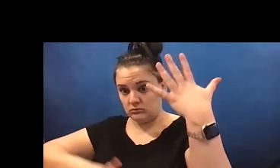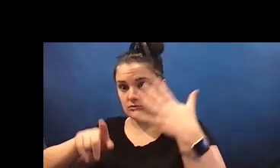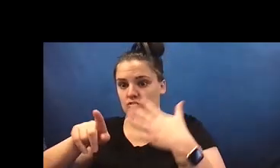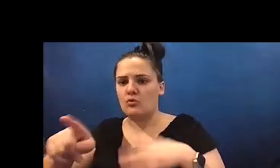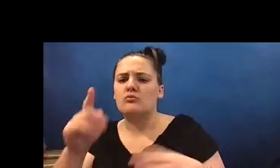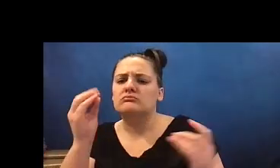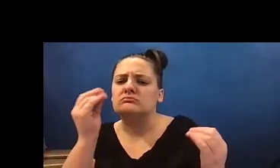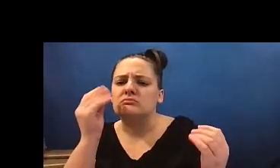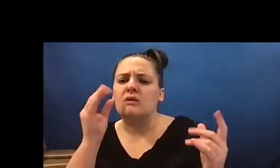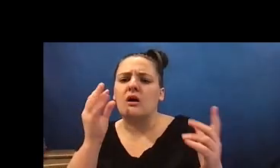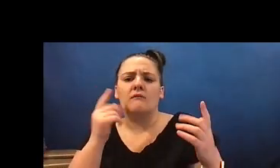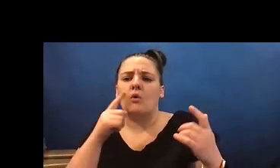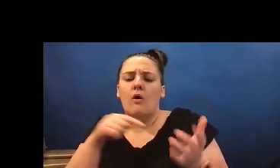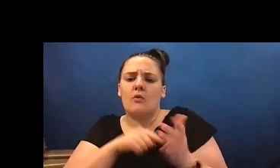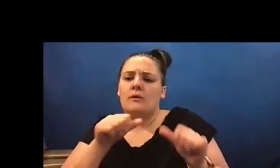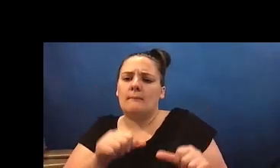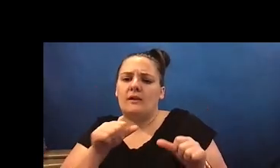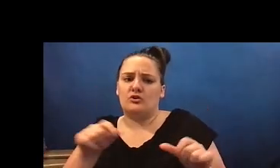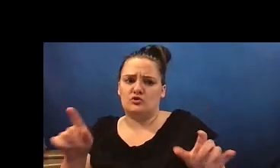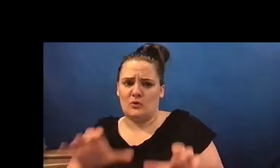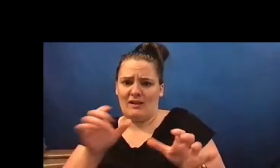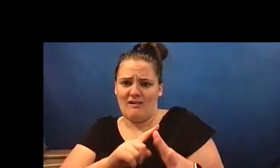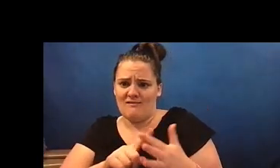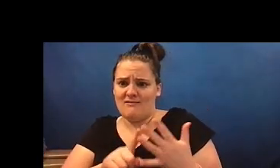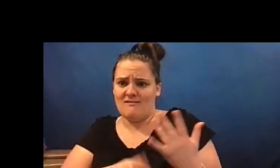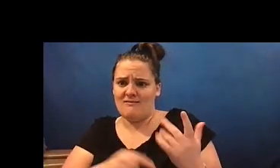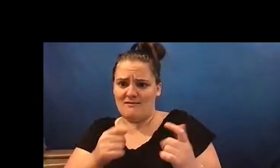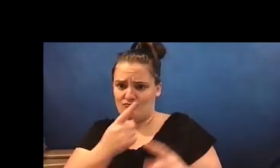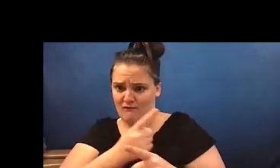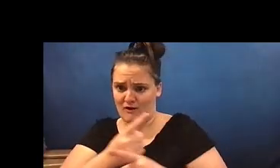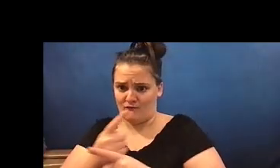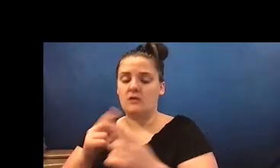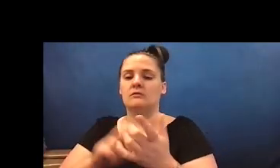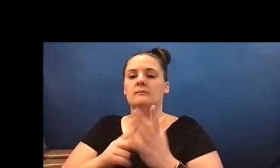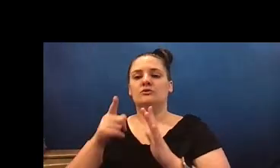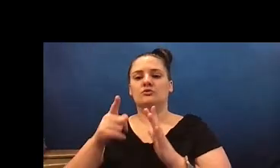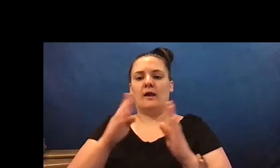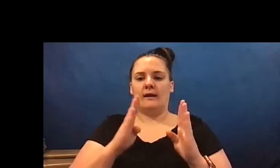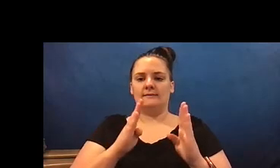you are doing all those things right, you can move it into a price